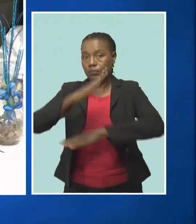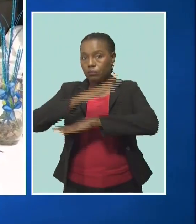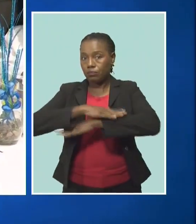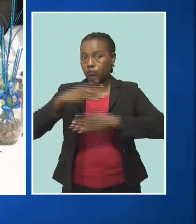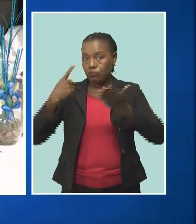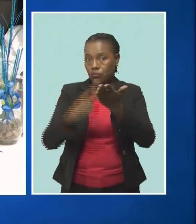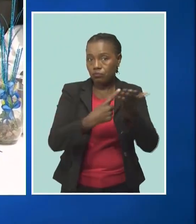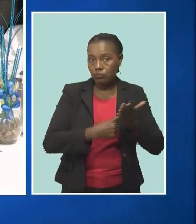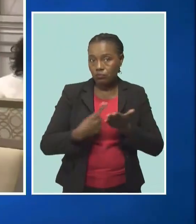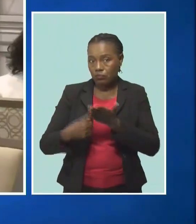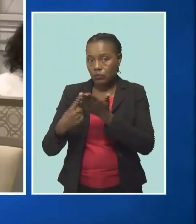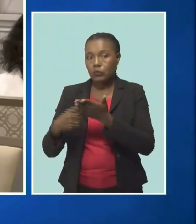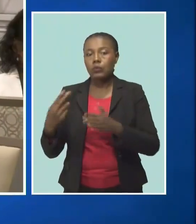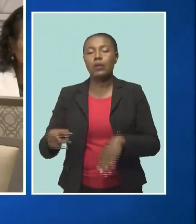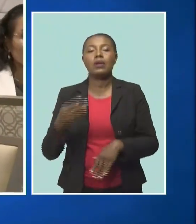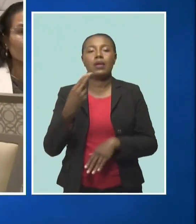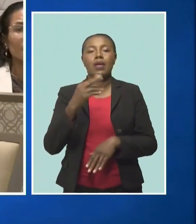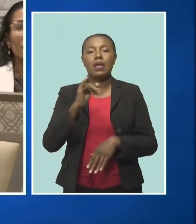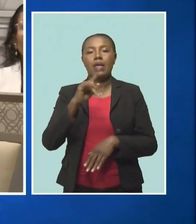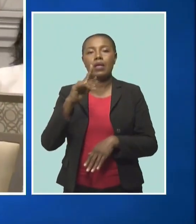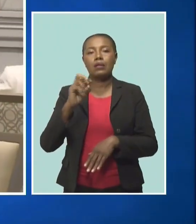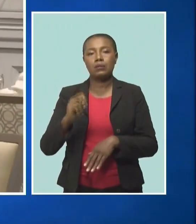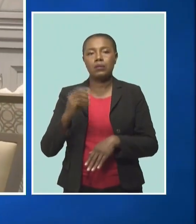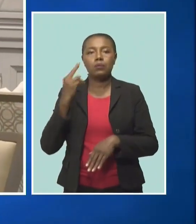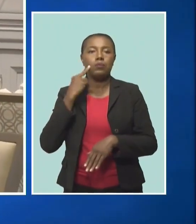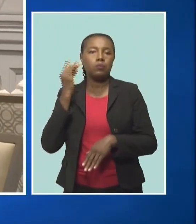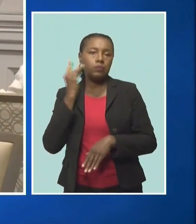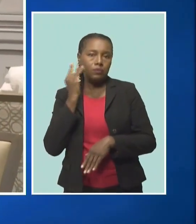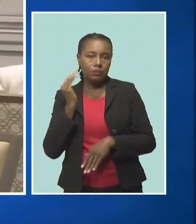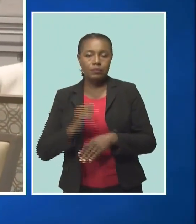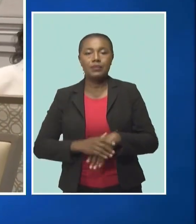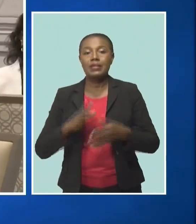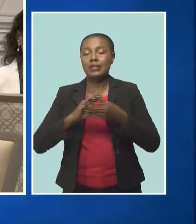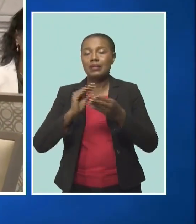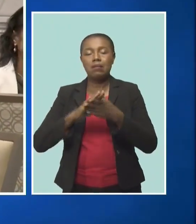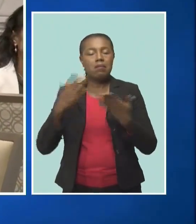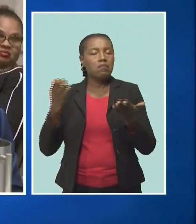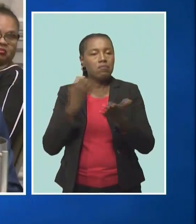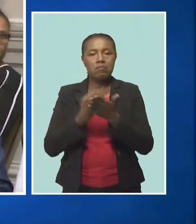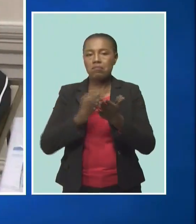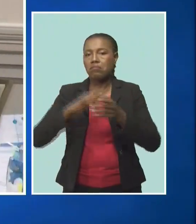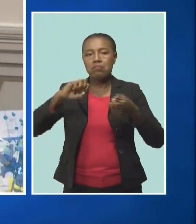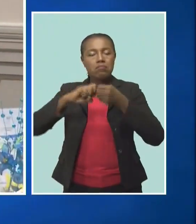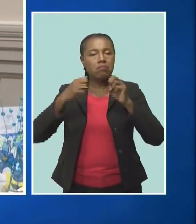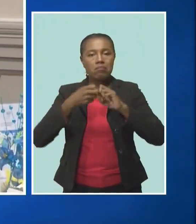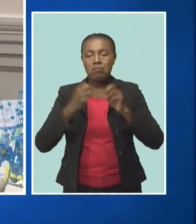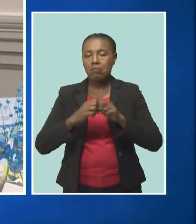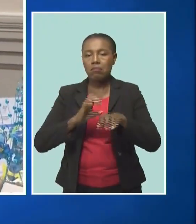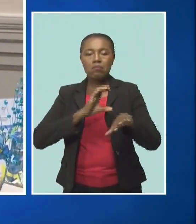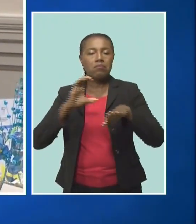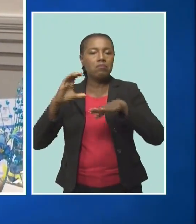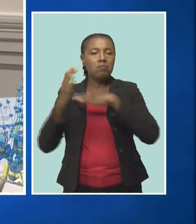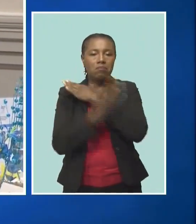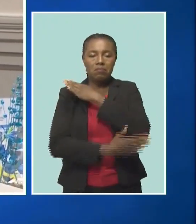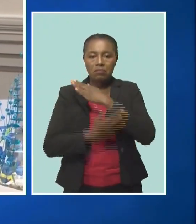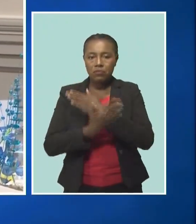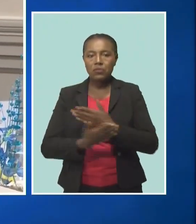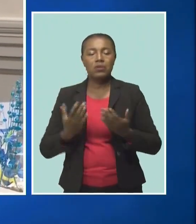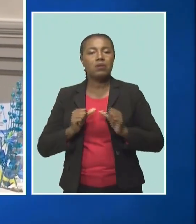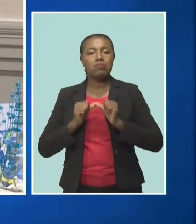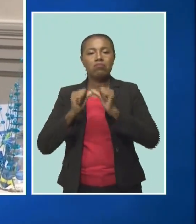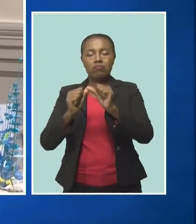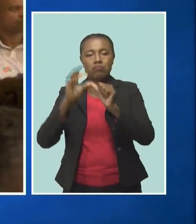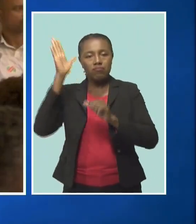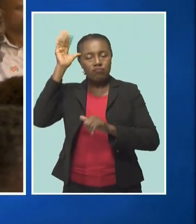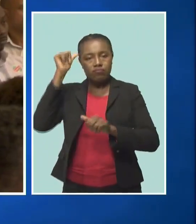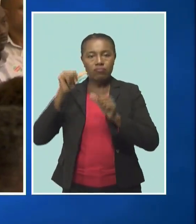Barbados Resort today. He said in every economic crisis, the countries that have been able to withstand shocks and rebound